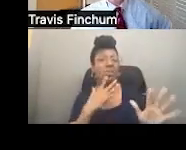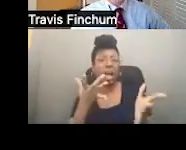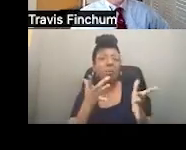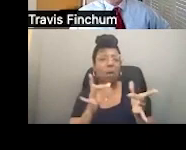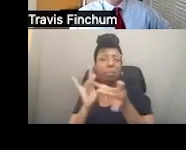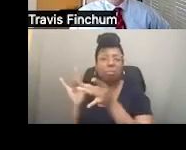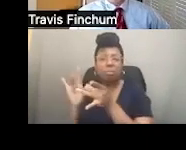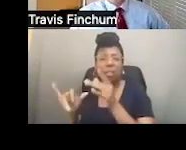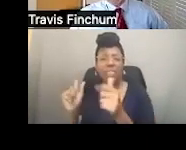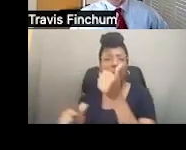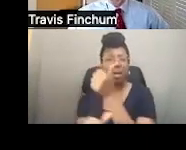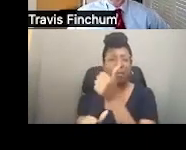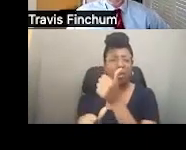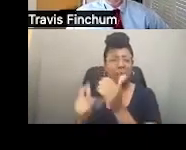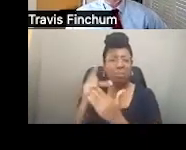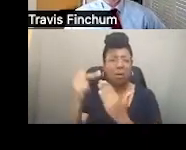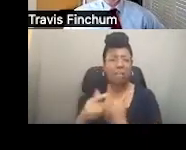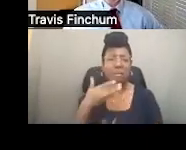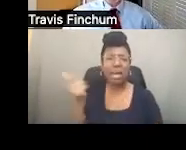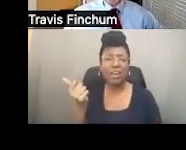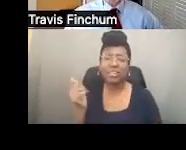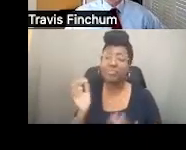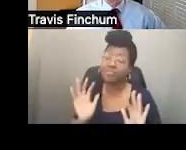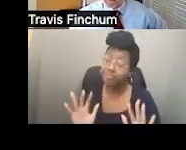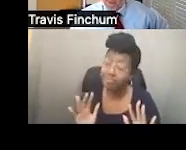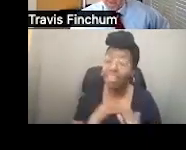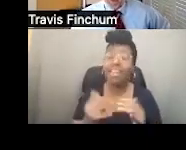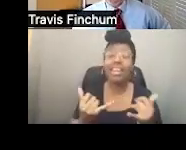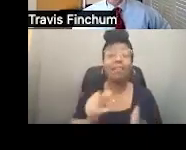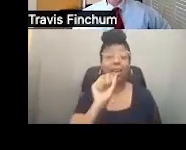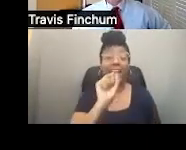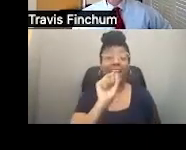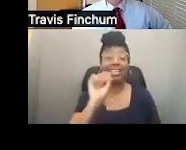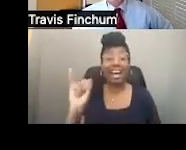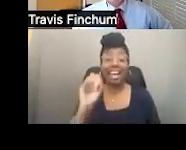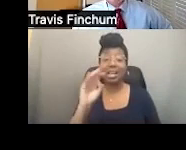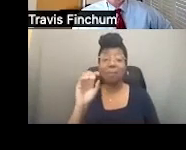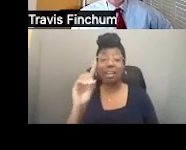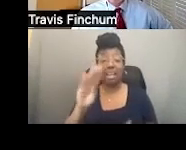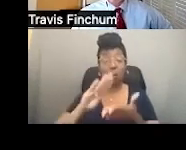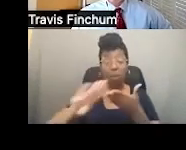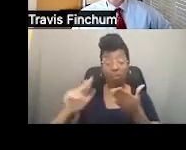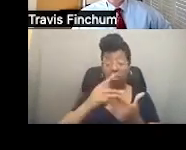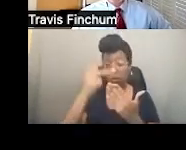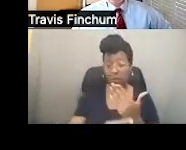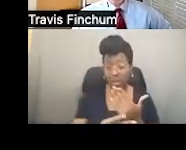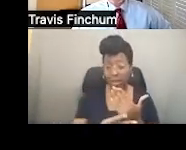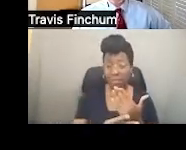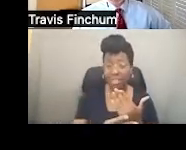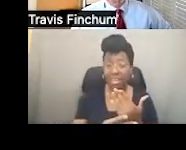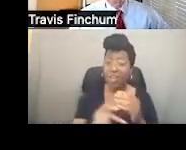resource limit. Well, for both SSI and and the Medicaid waiver program that we were talking about, there are